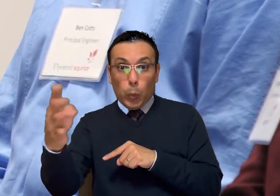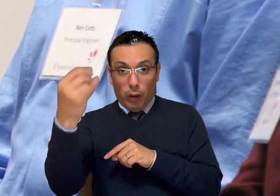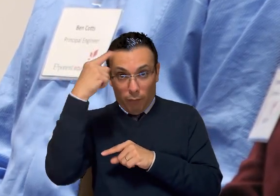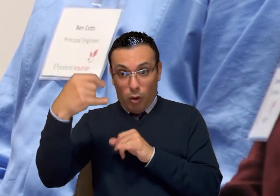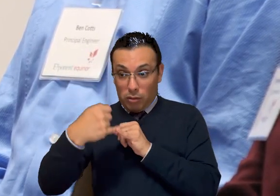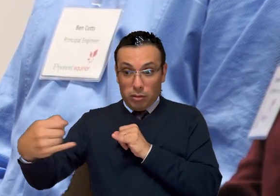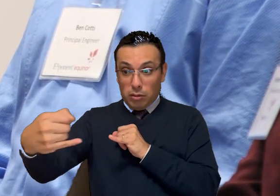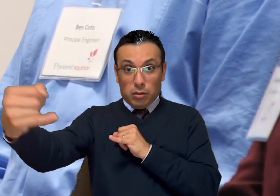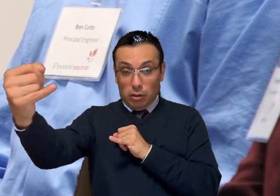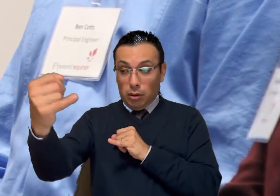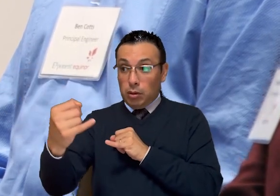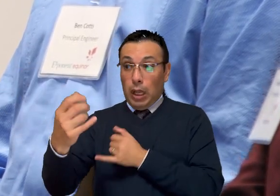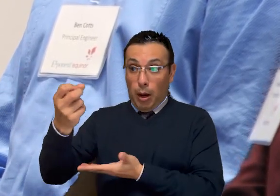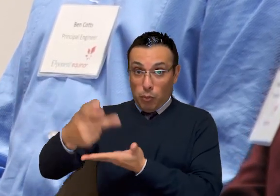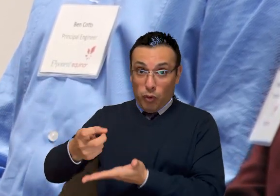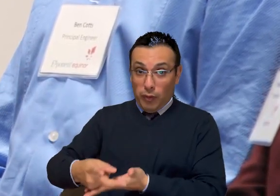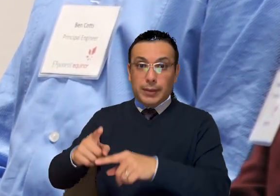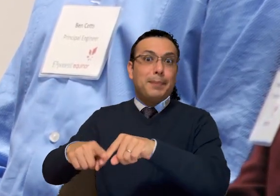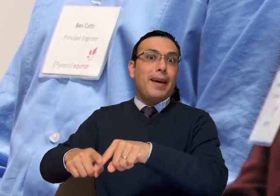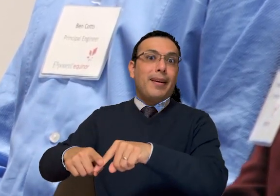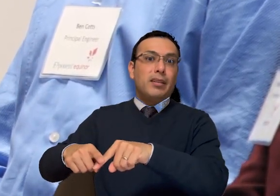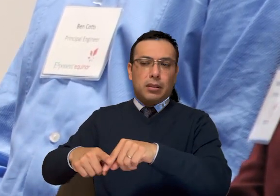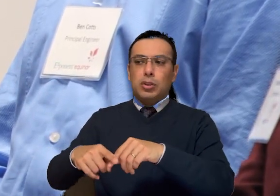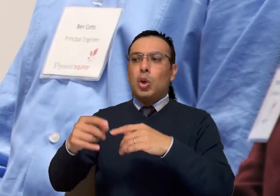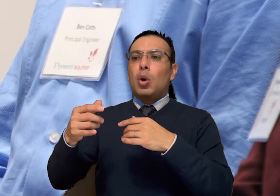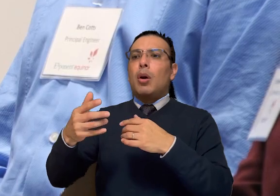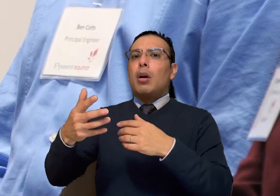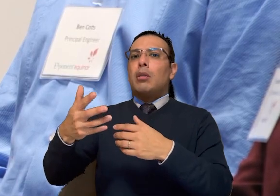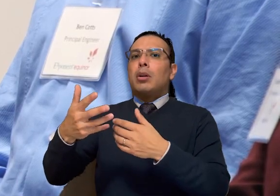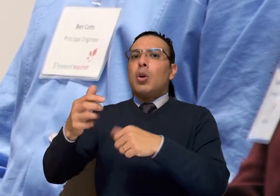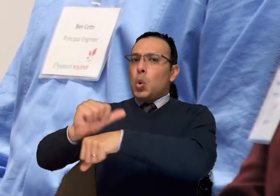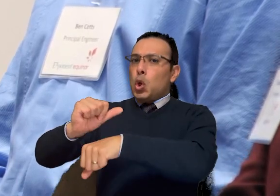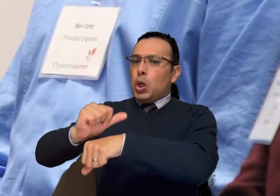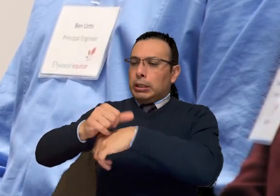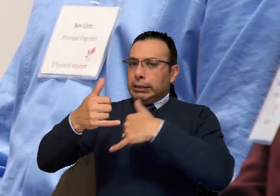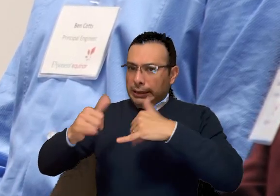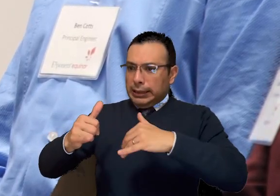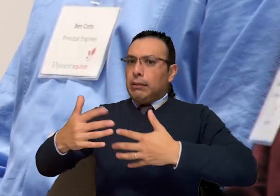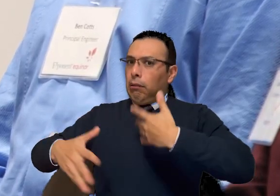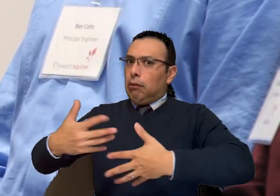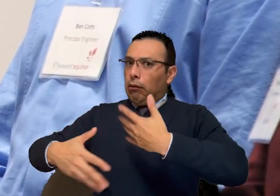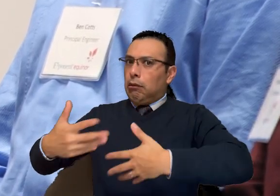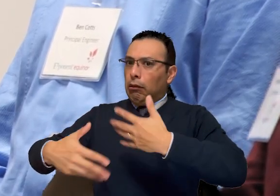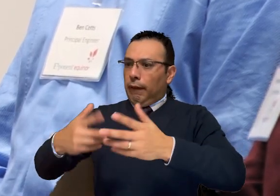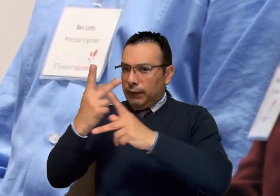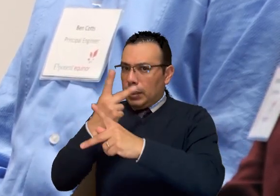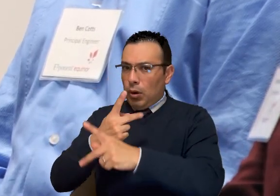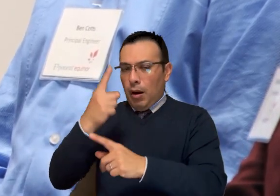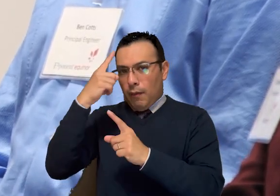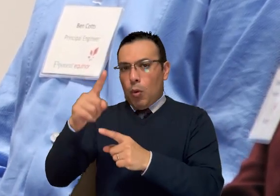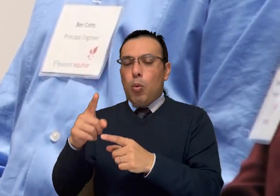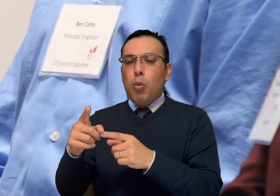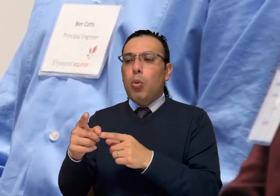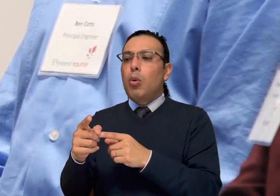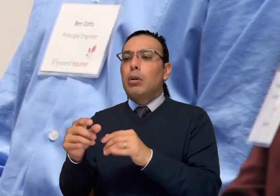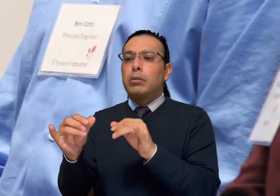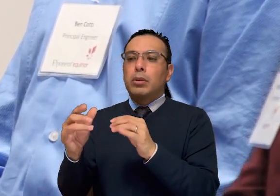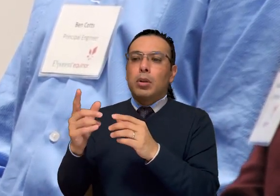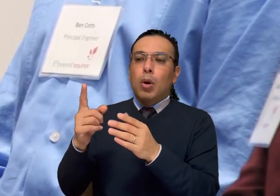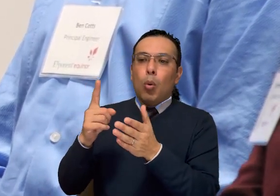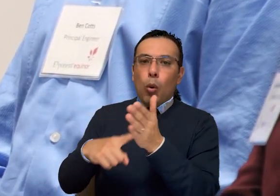and sizes. There are some offshore that have already been awarded, and onshore we are in the process of working on, and then more to